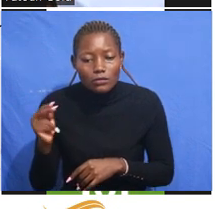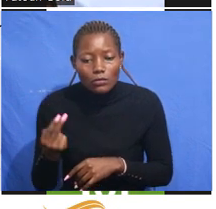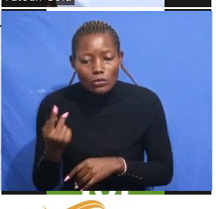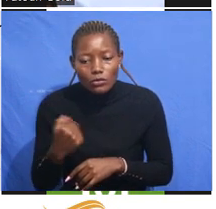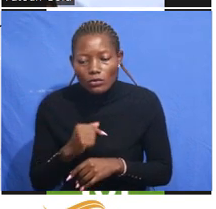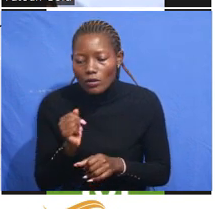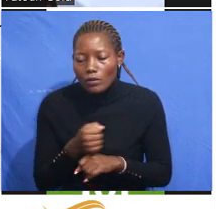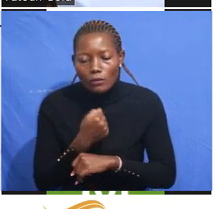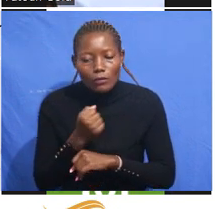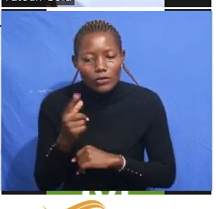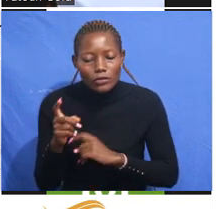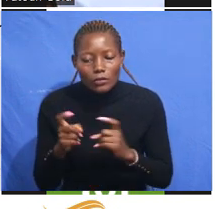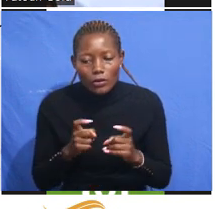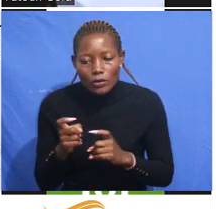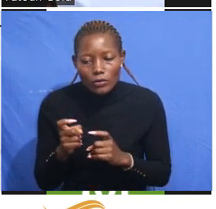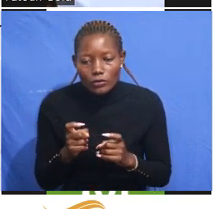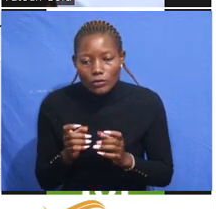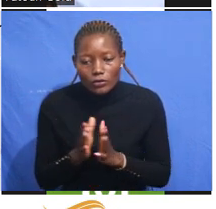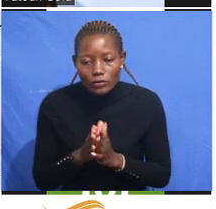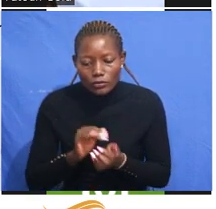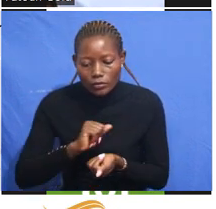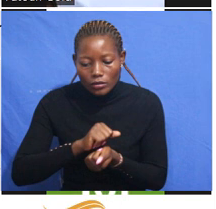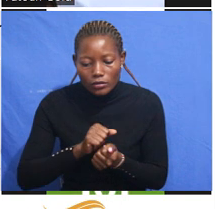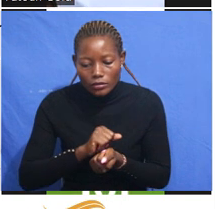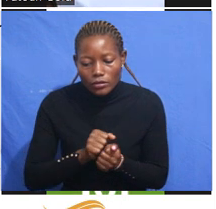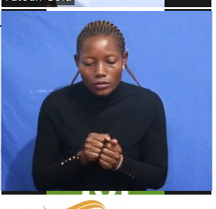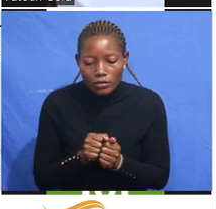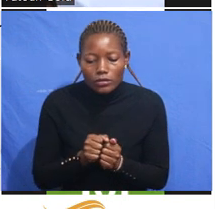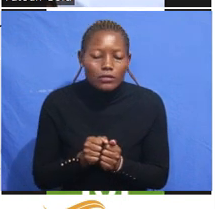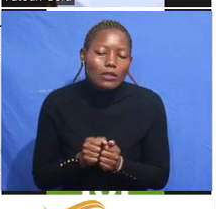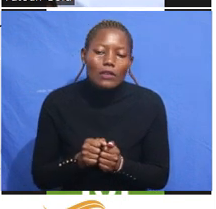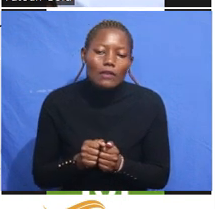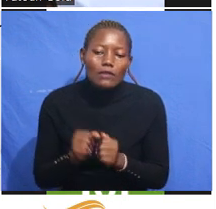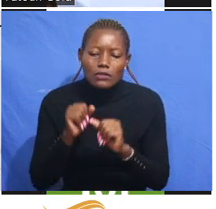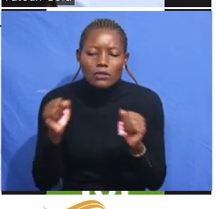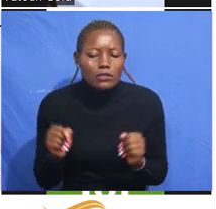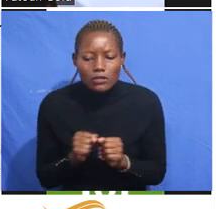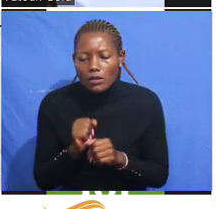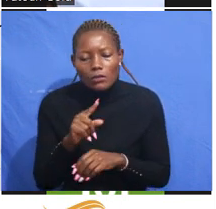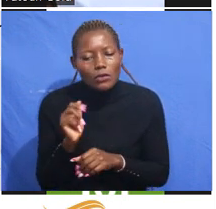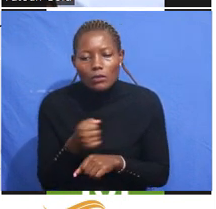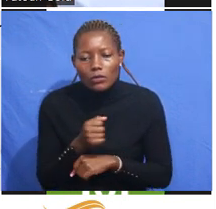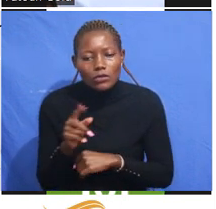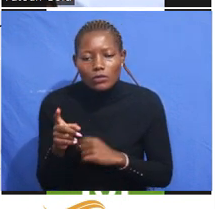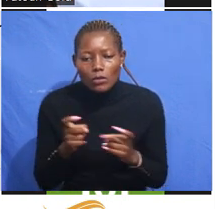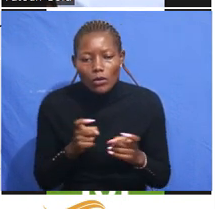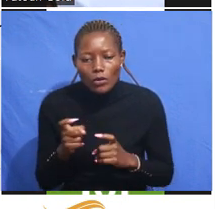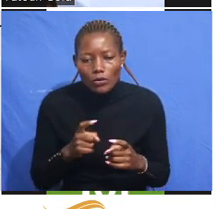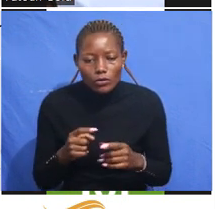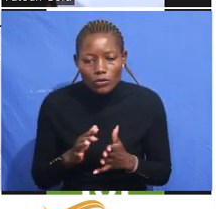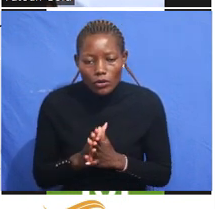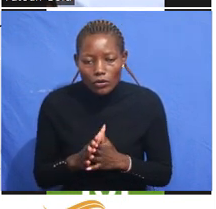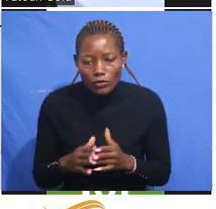involuntary. The digestive system, you cannot control it. Your stomach, you cannot control it, right?